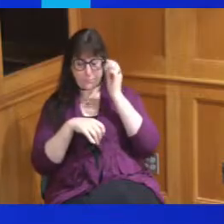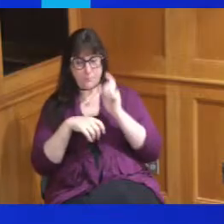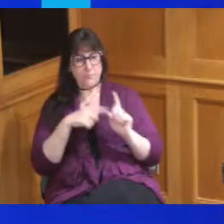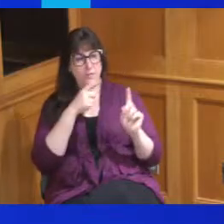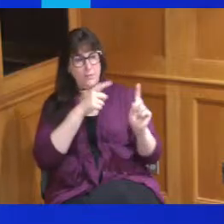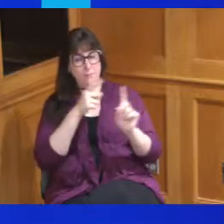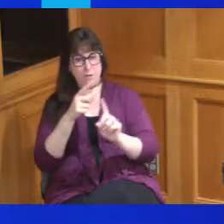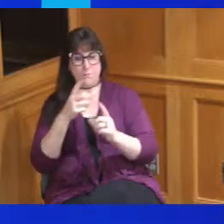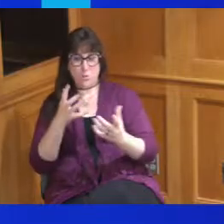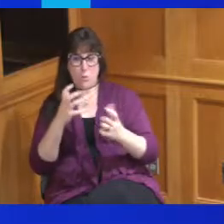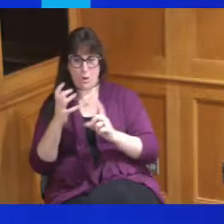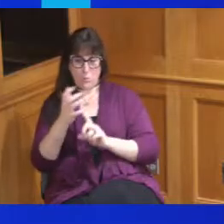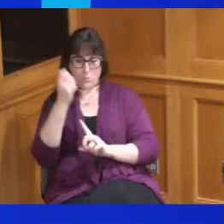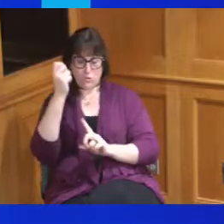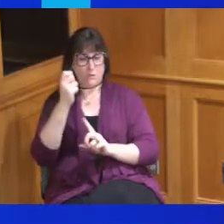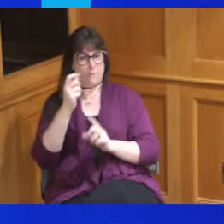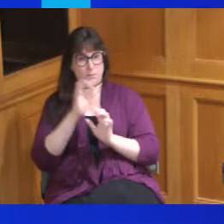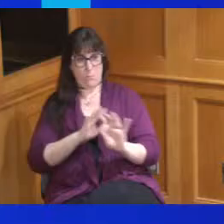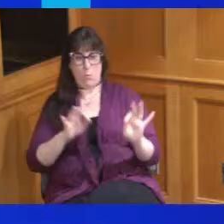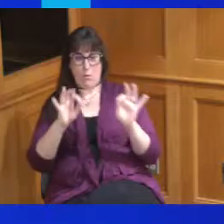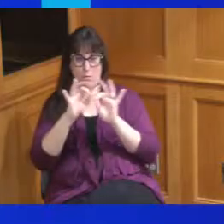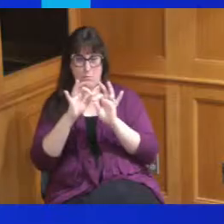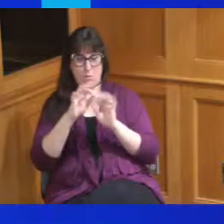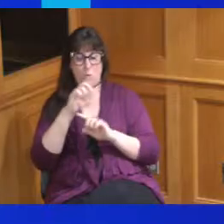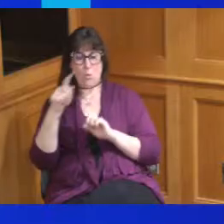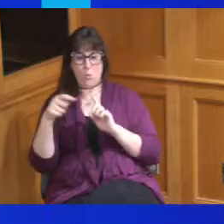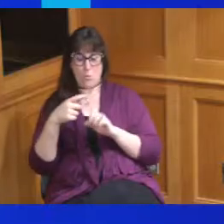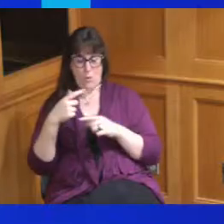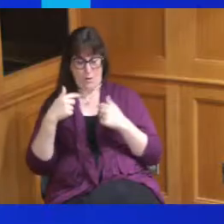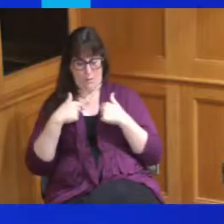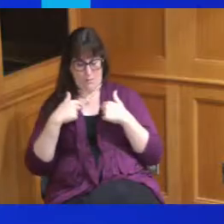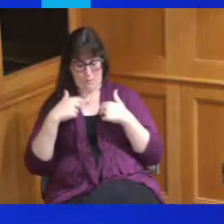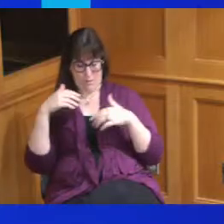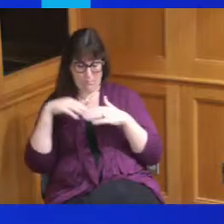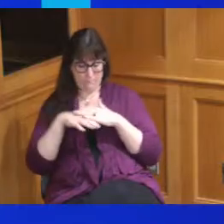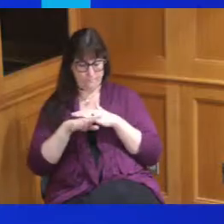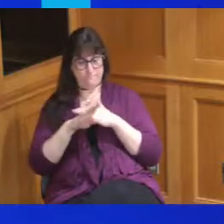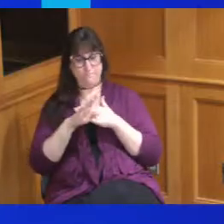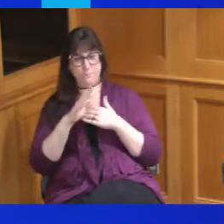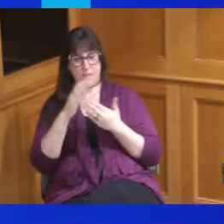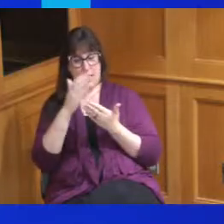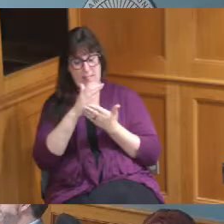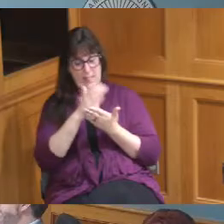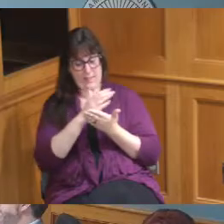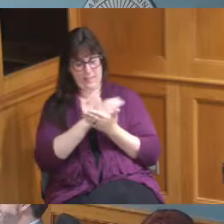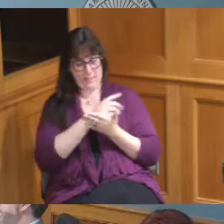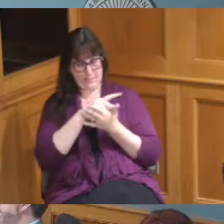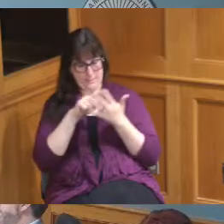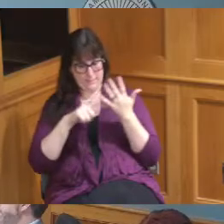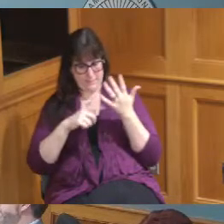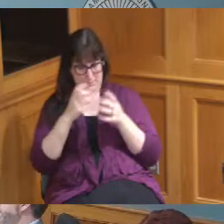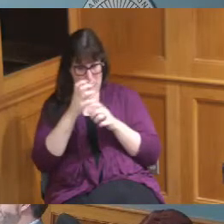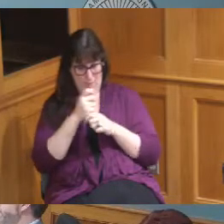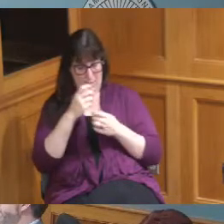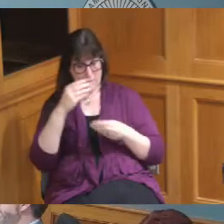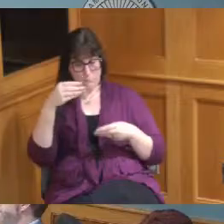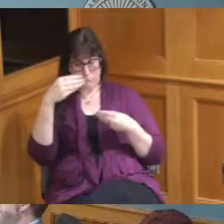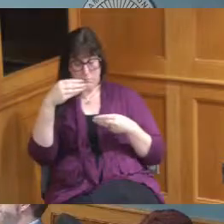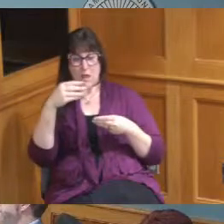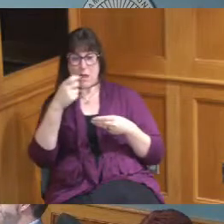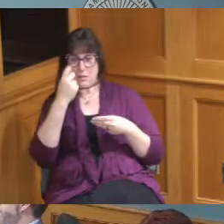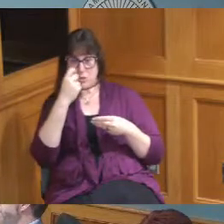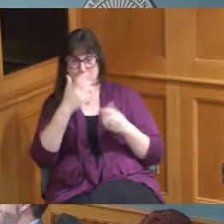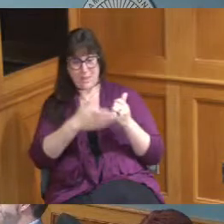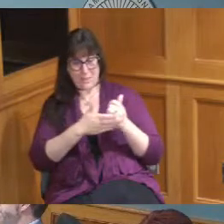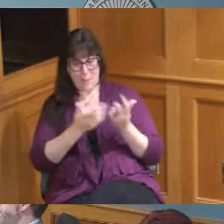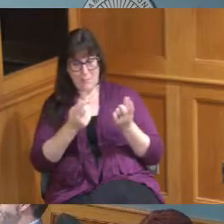achieve, also very important. When we get a sort of a list of things to do and we get the help to do it, it makes the job so